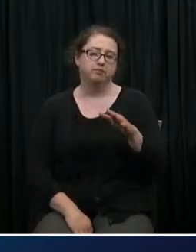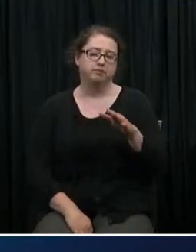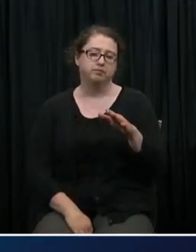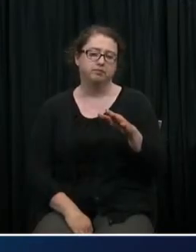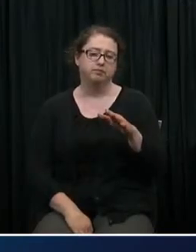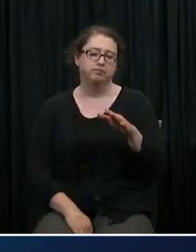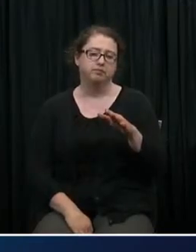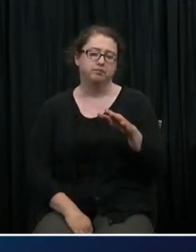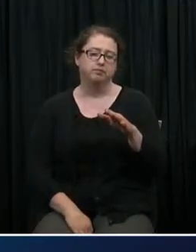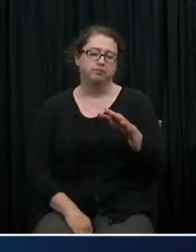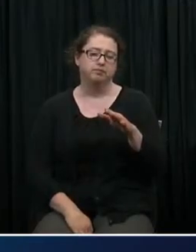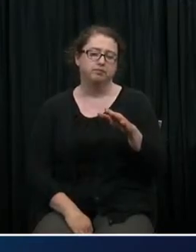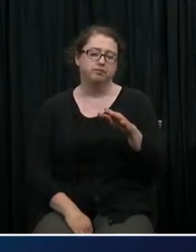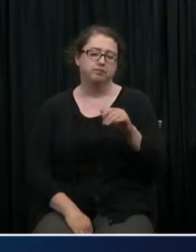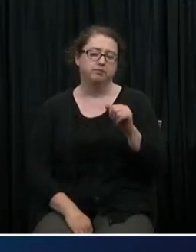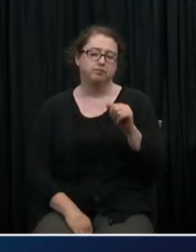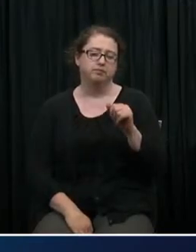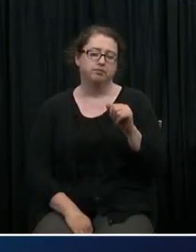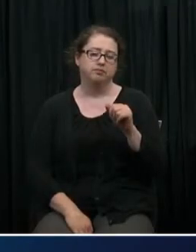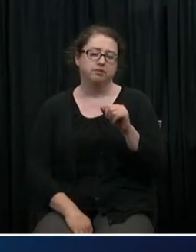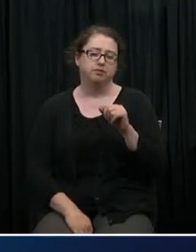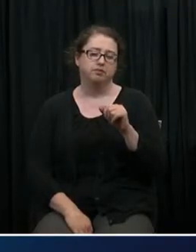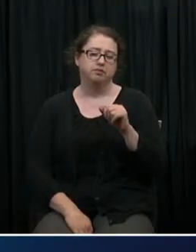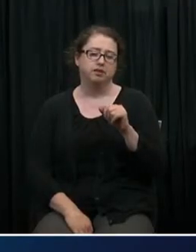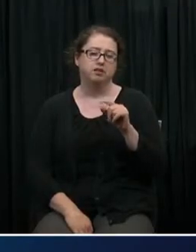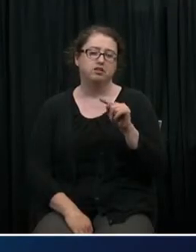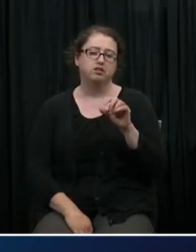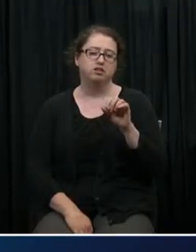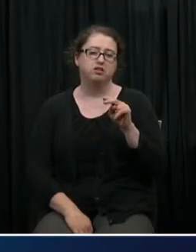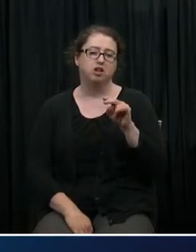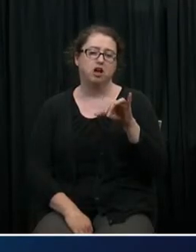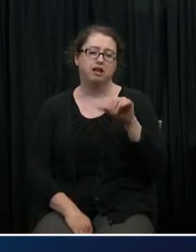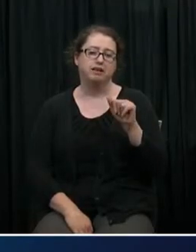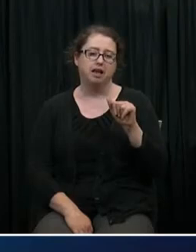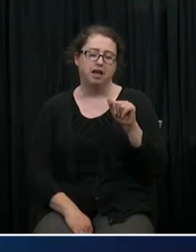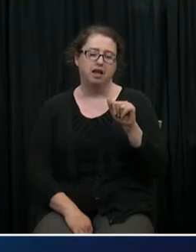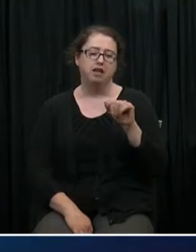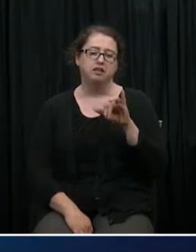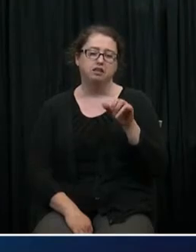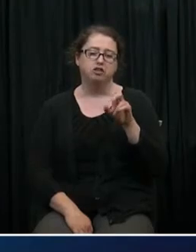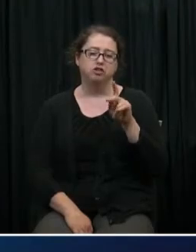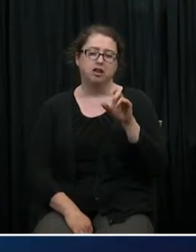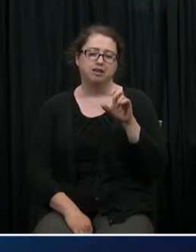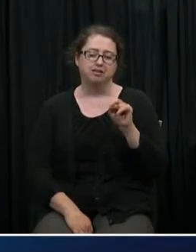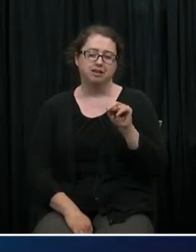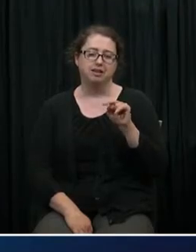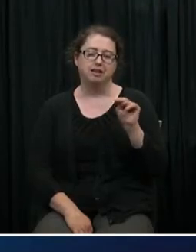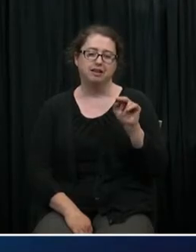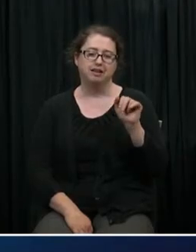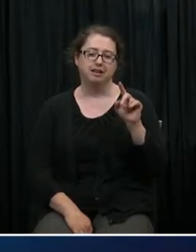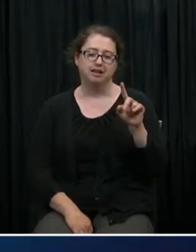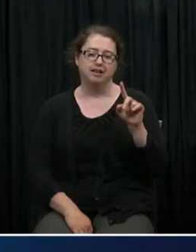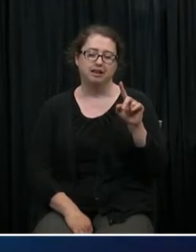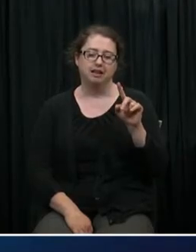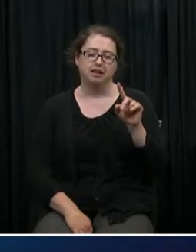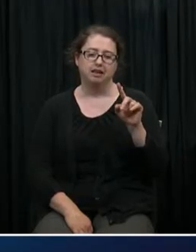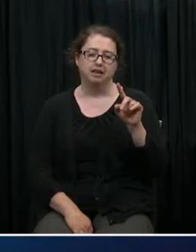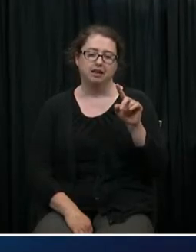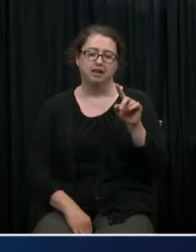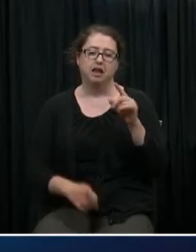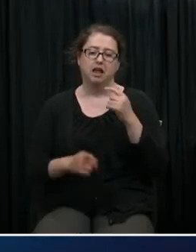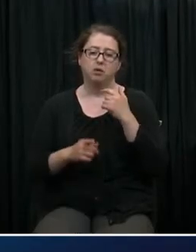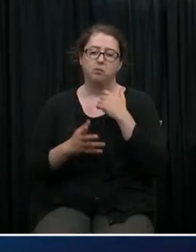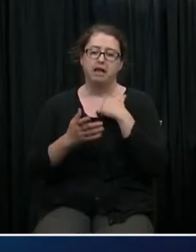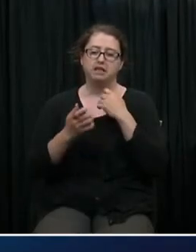American Division, mic number 6. Thank you, Mr. Chair. I wanted to affirm